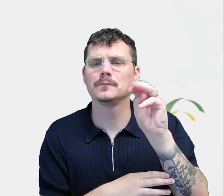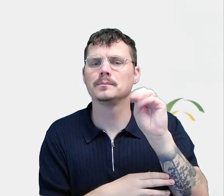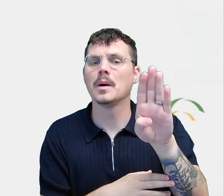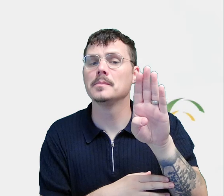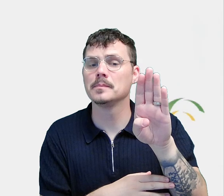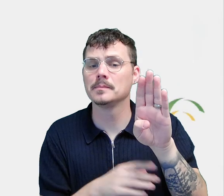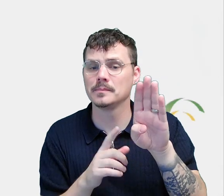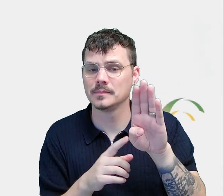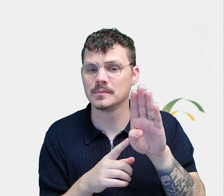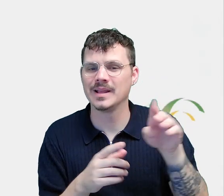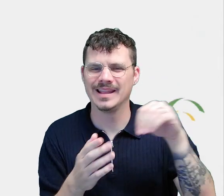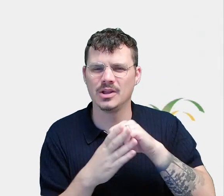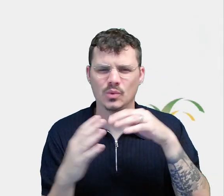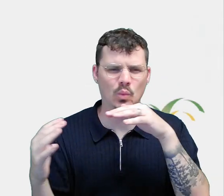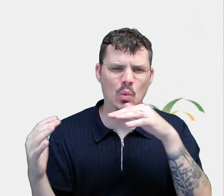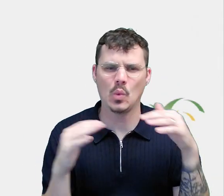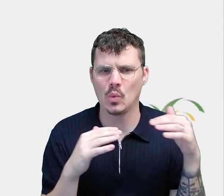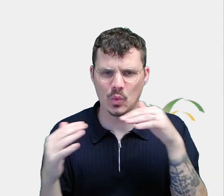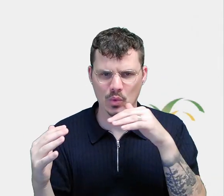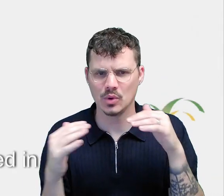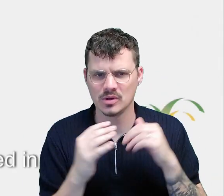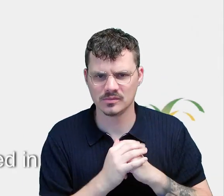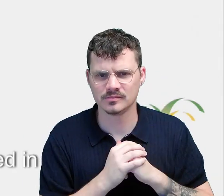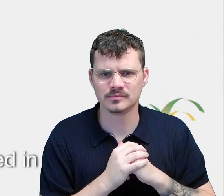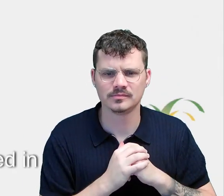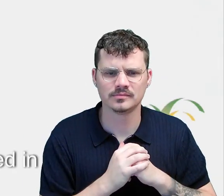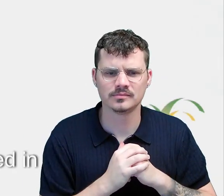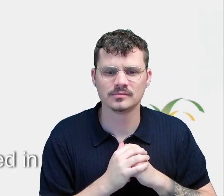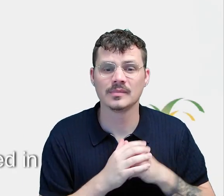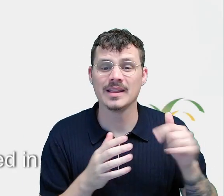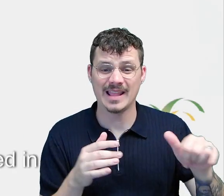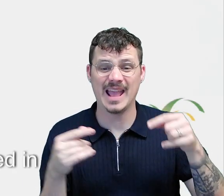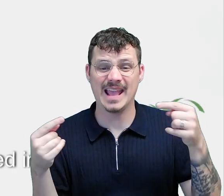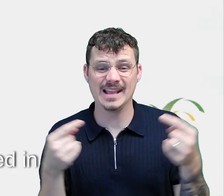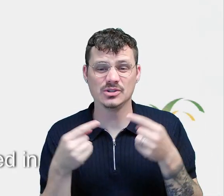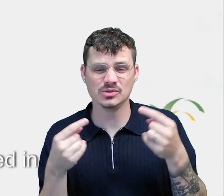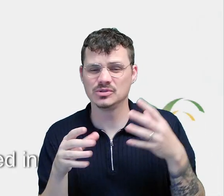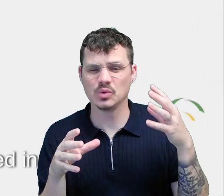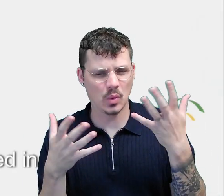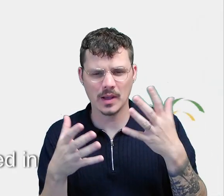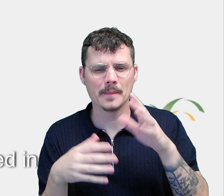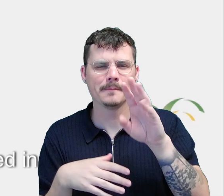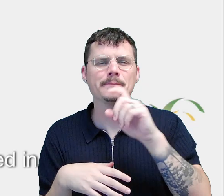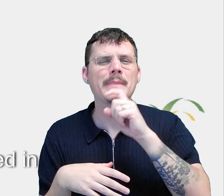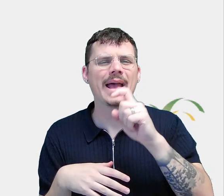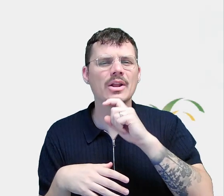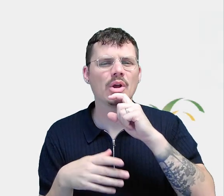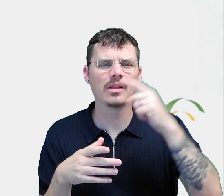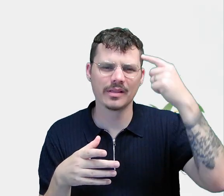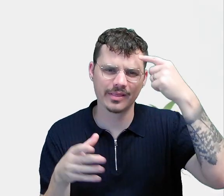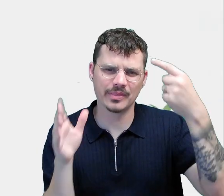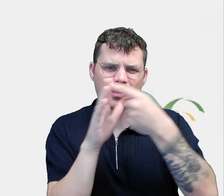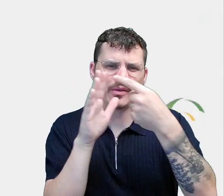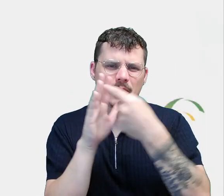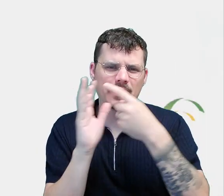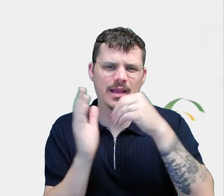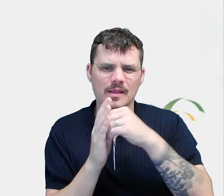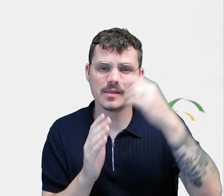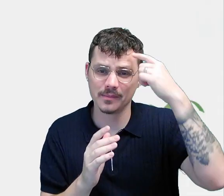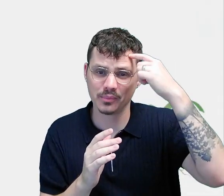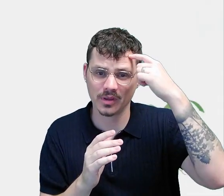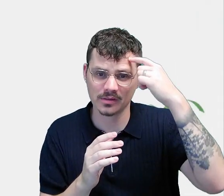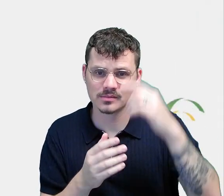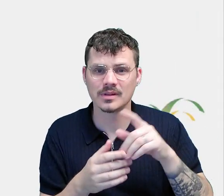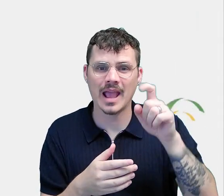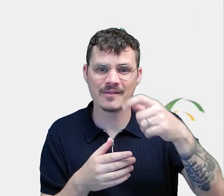was in a war zone. The injury included bits of metal lodged in his brain.